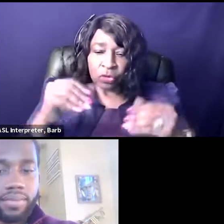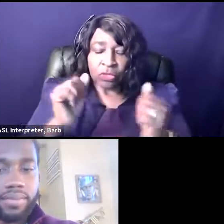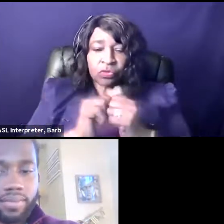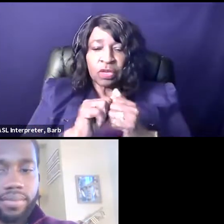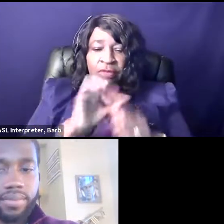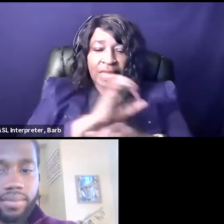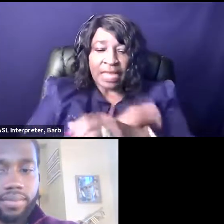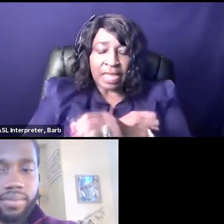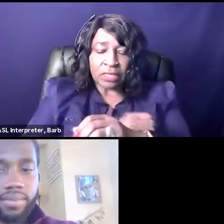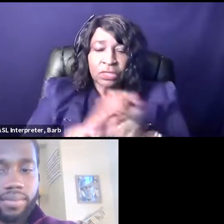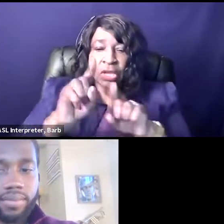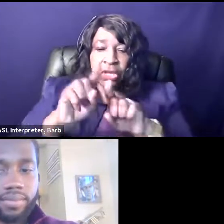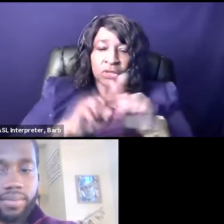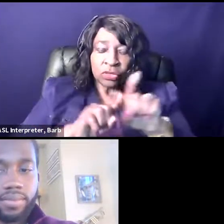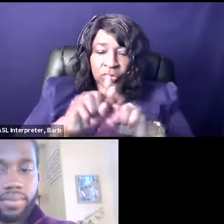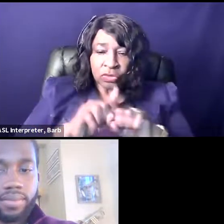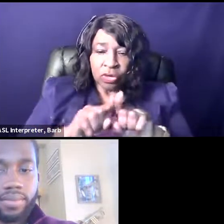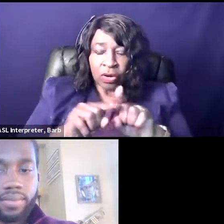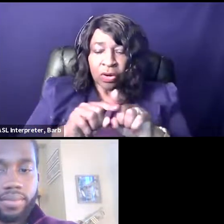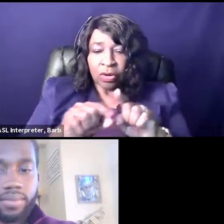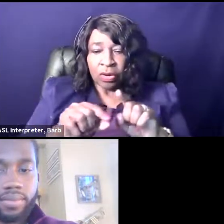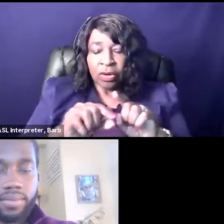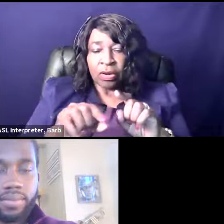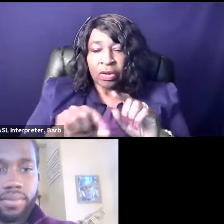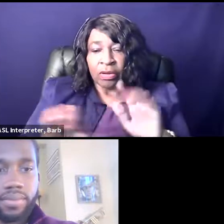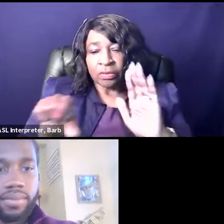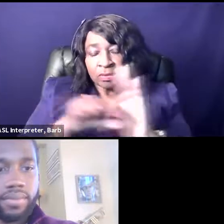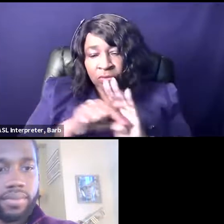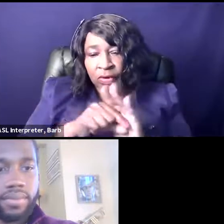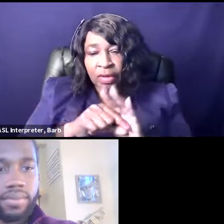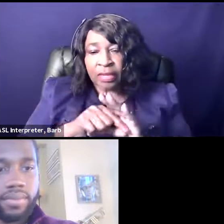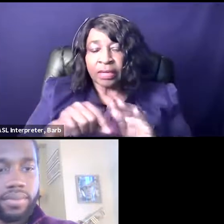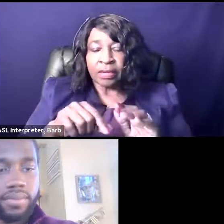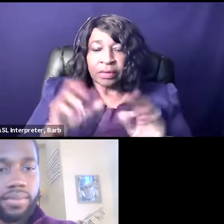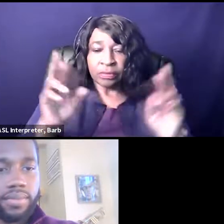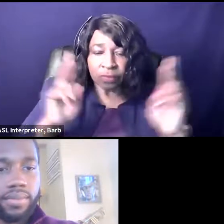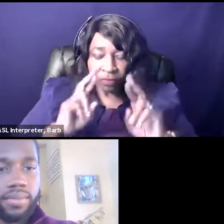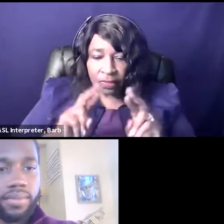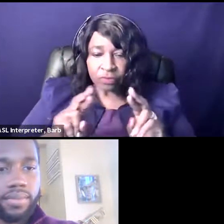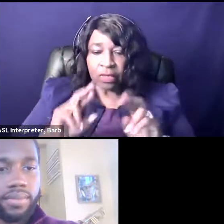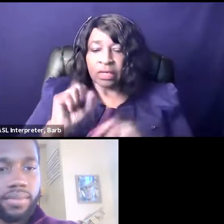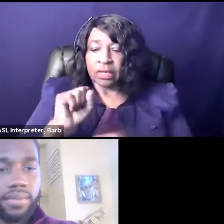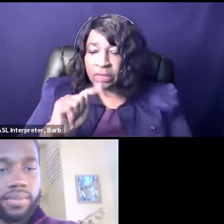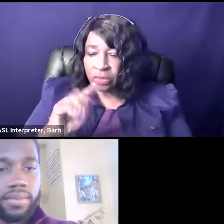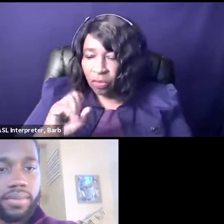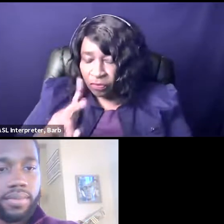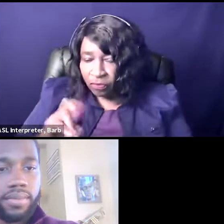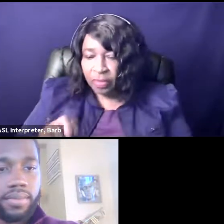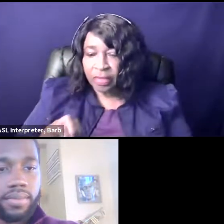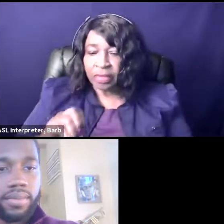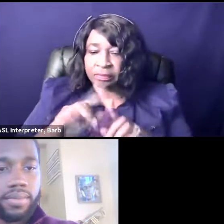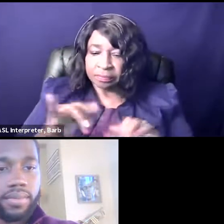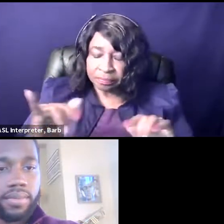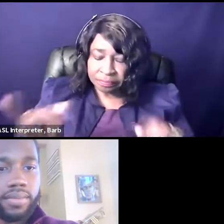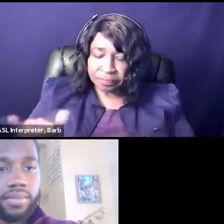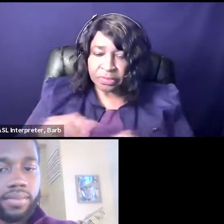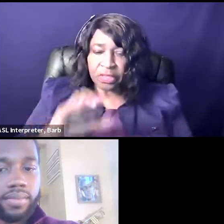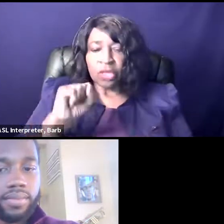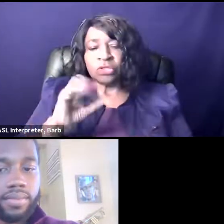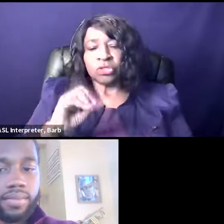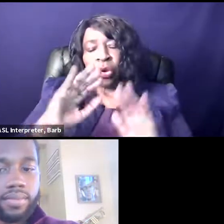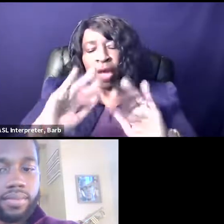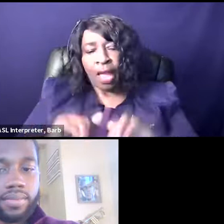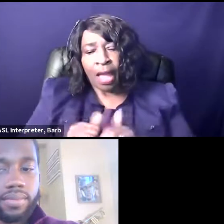appliances, and may not have public transportation or private transportation to get to those stores. And so how do